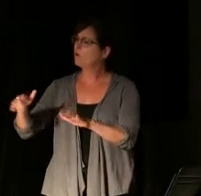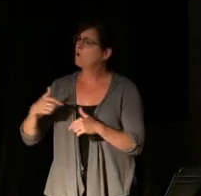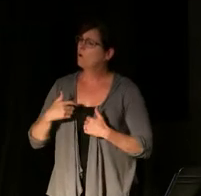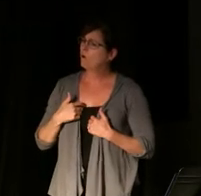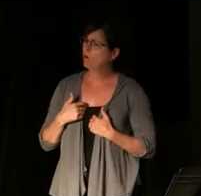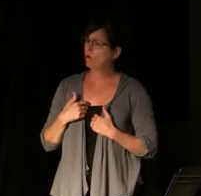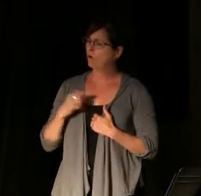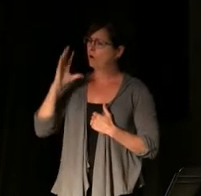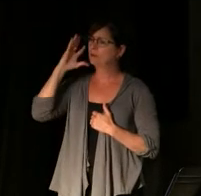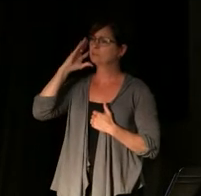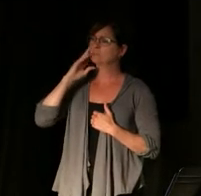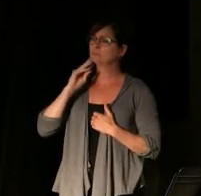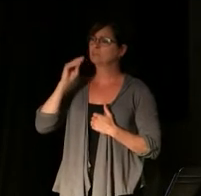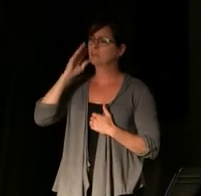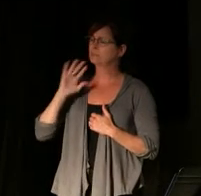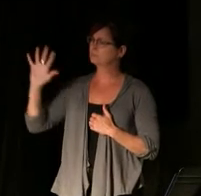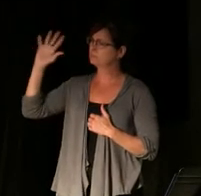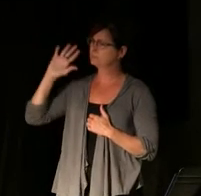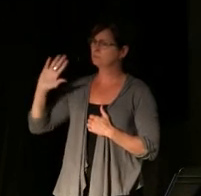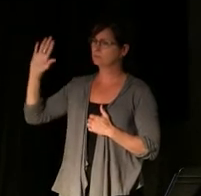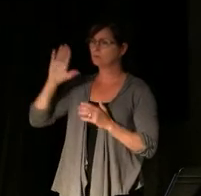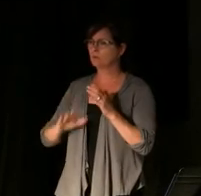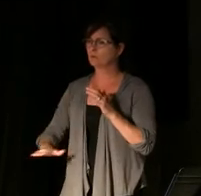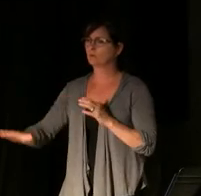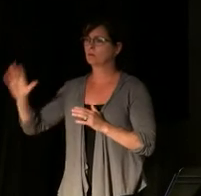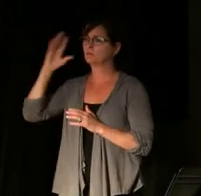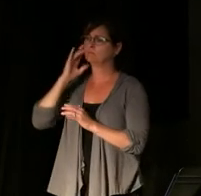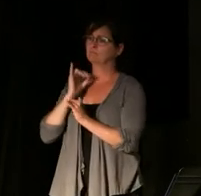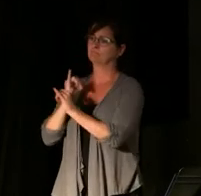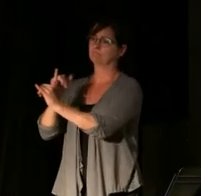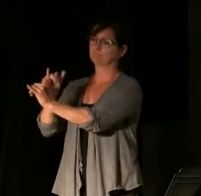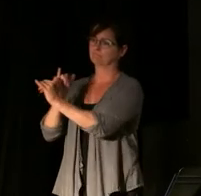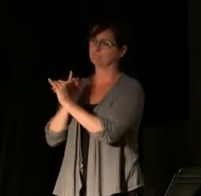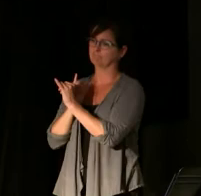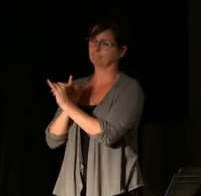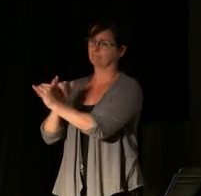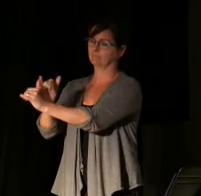I've been there before,